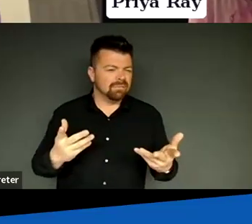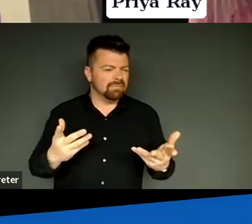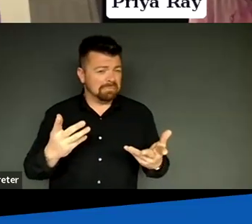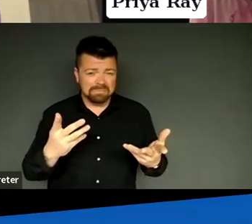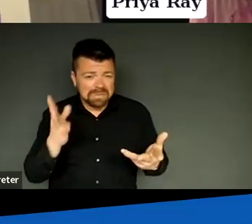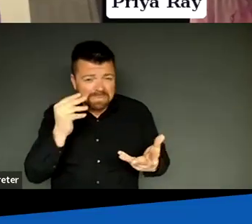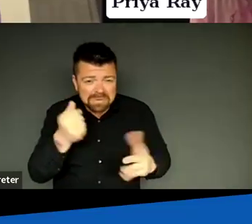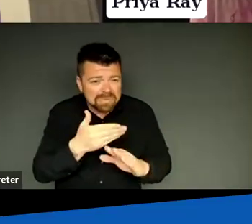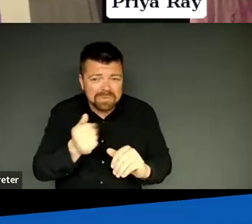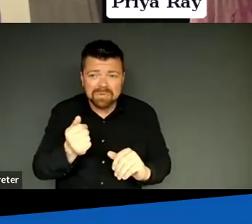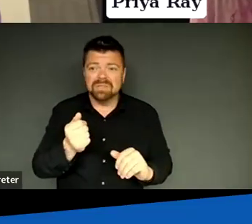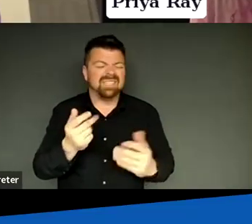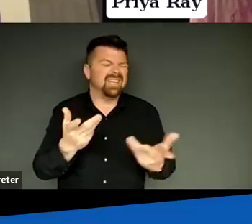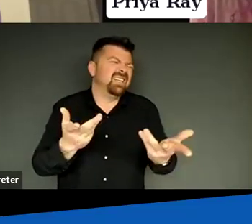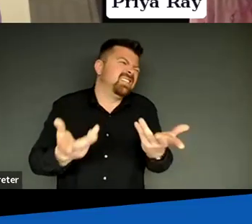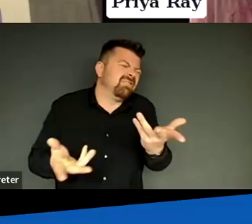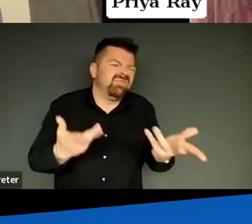with aging, period.